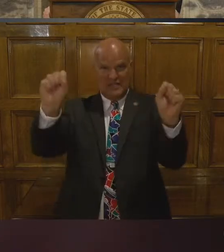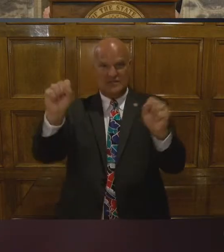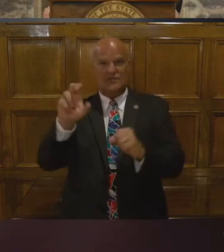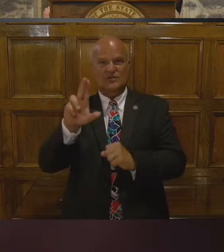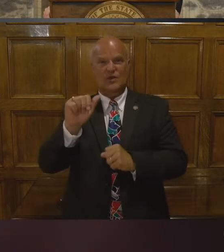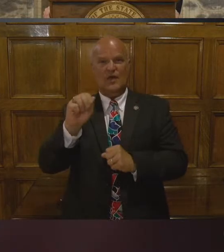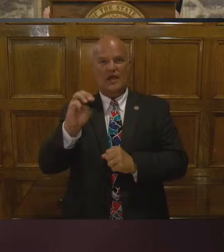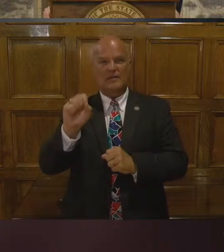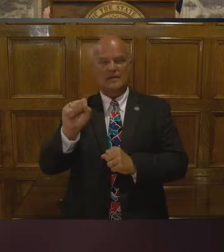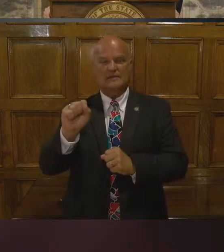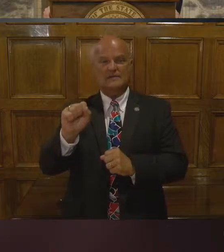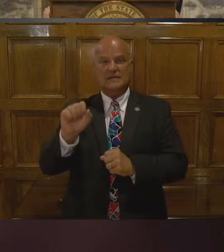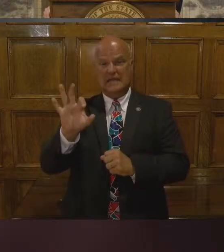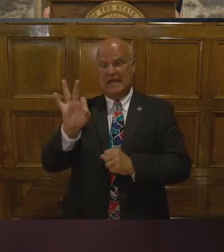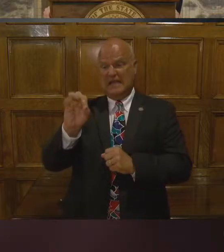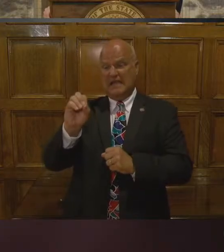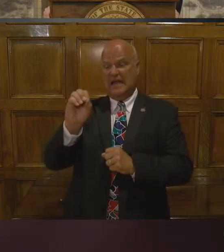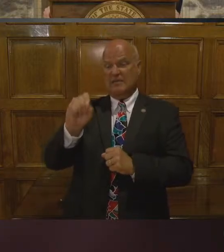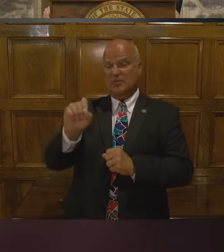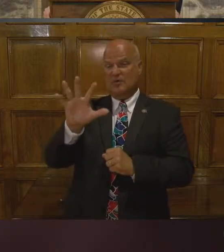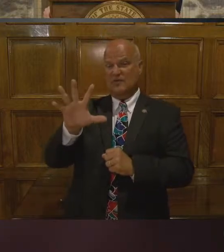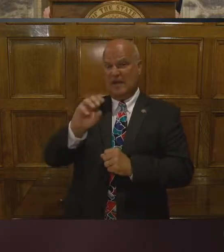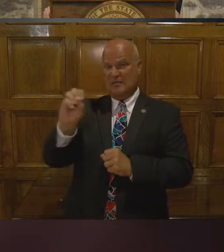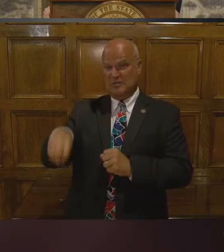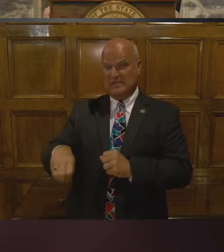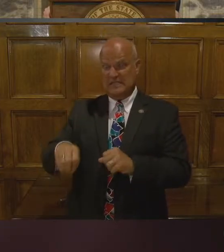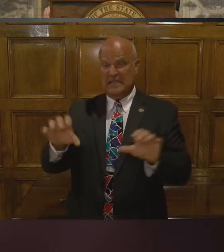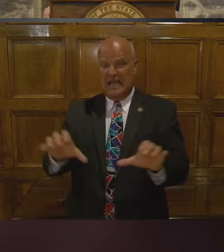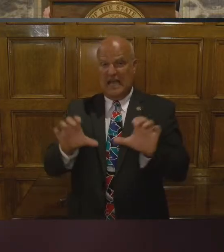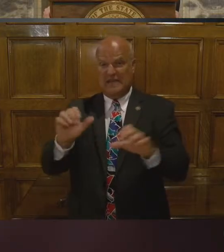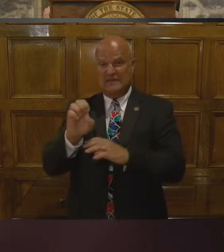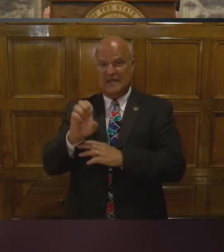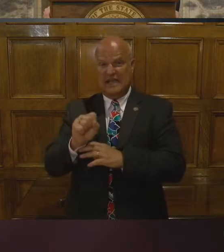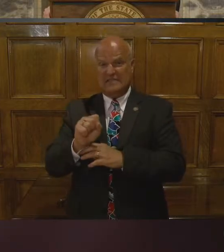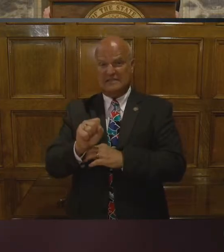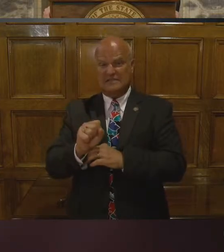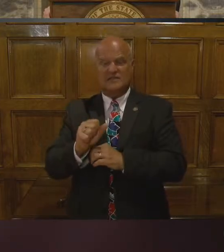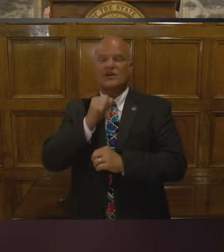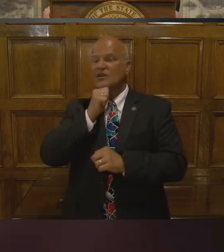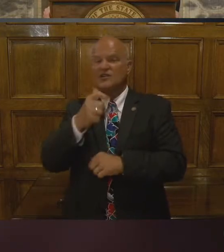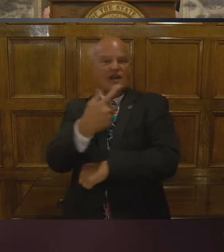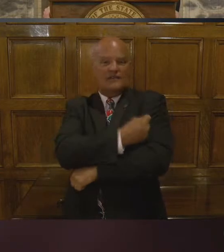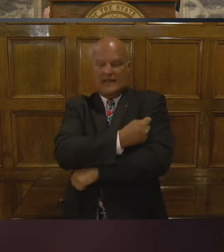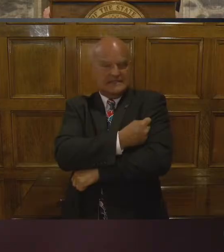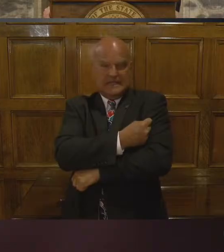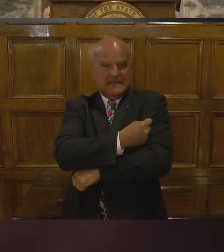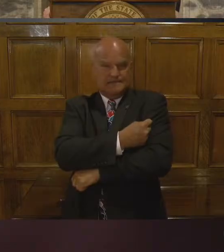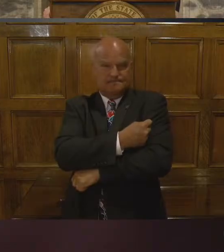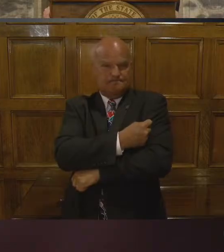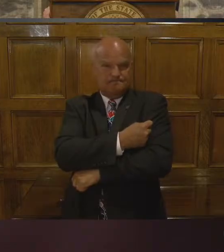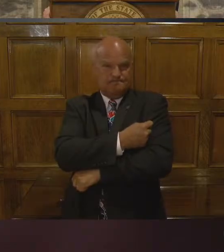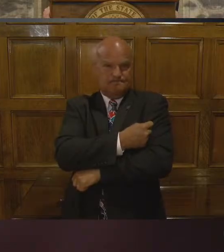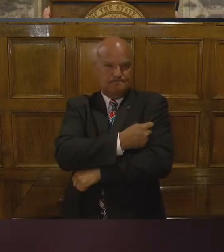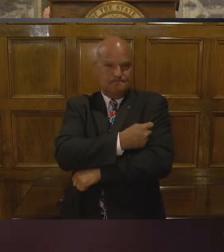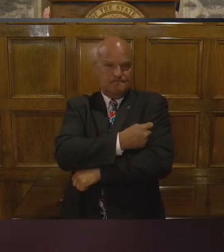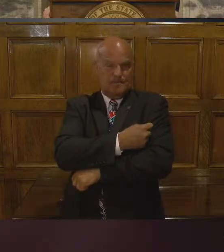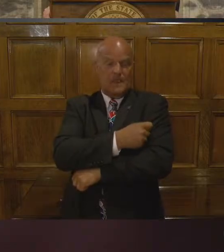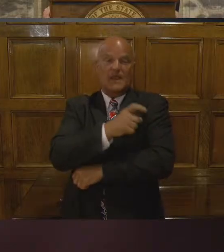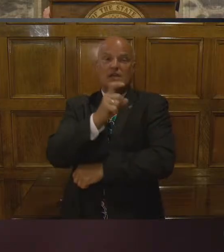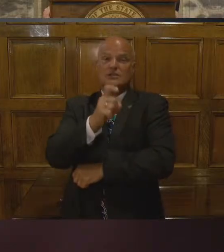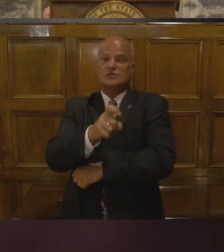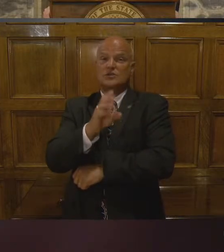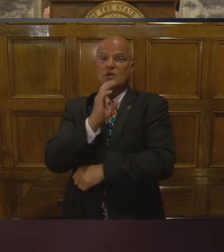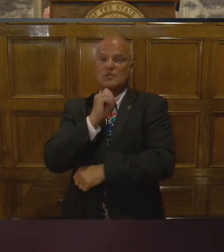that 90.5% of our current active cases are not fully immunized. That should be an